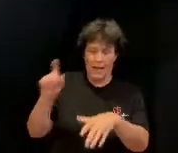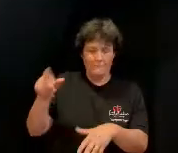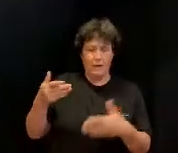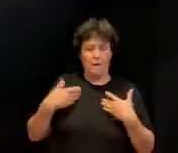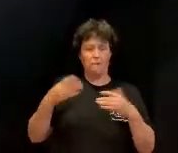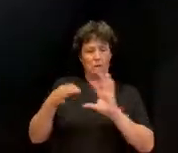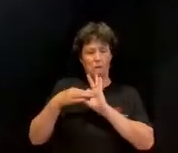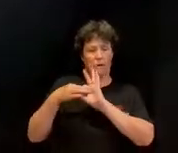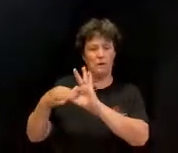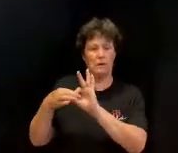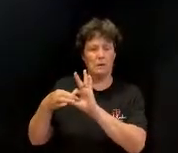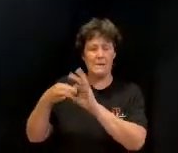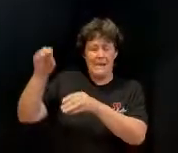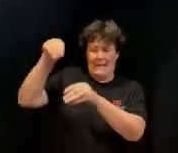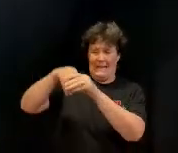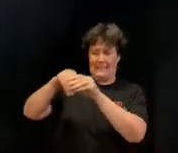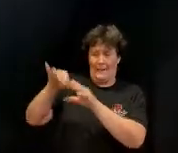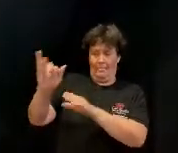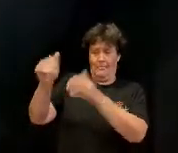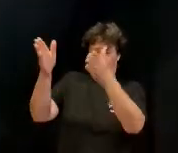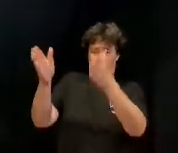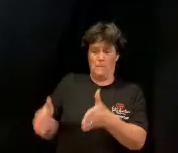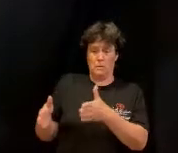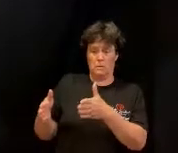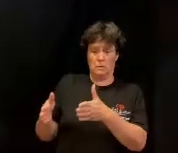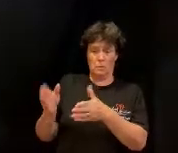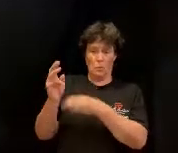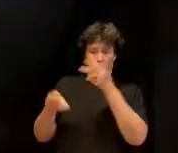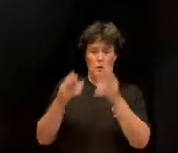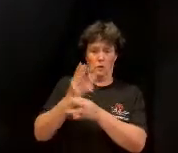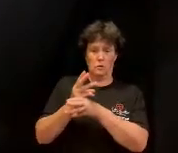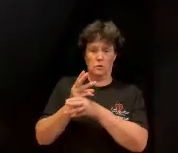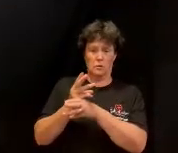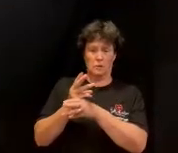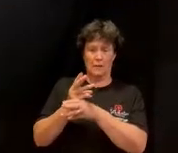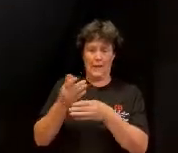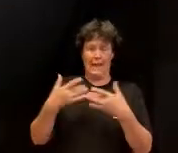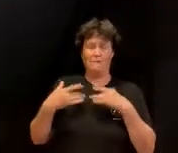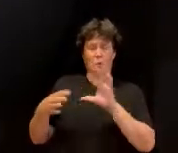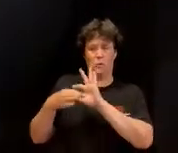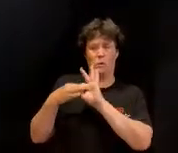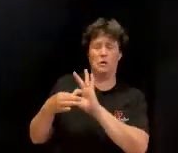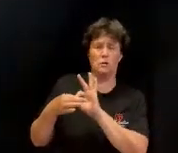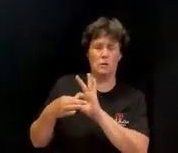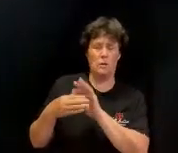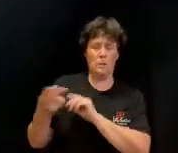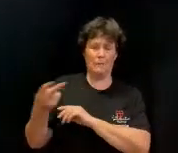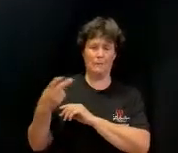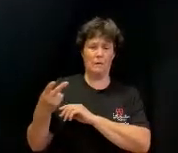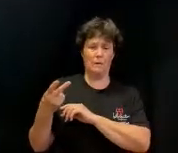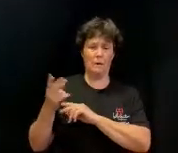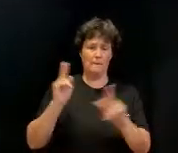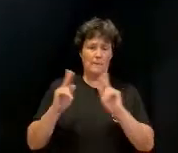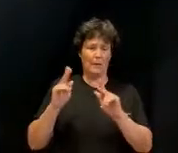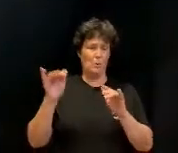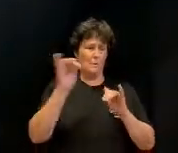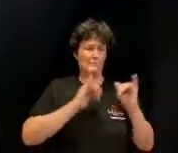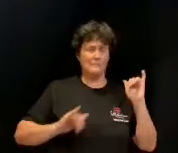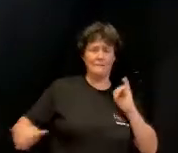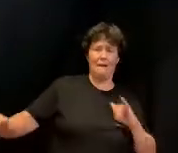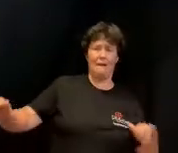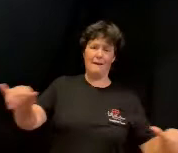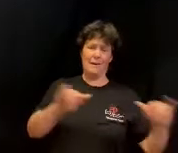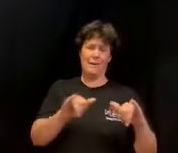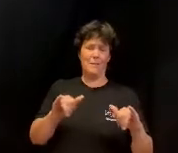relationship, getting inside the outsider's world and having relationship with people. People are just like you, right? I